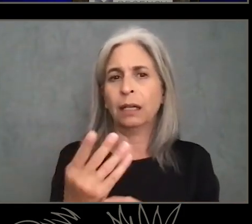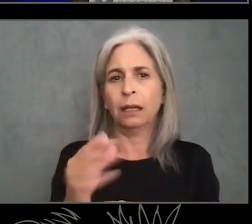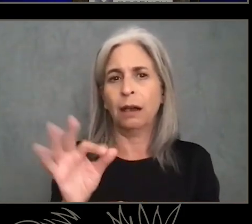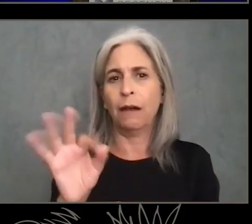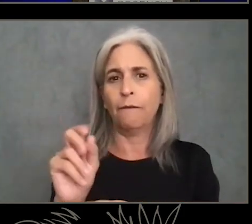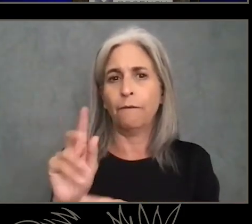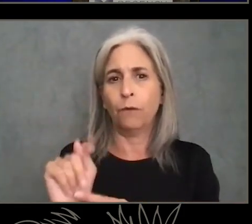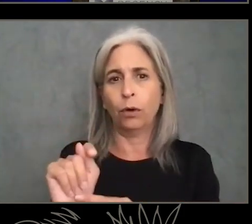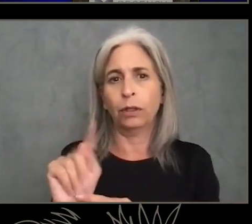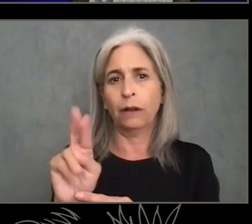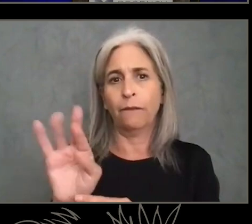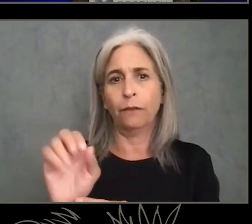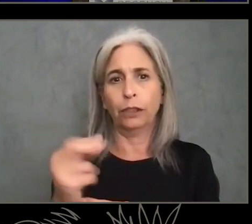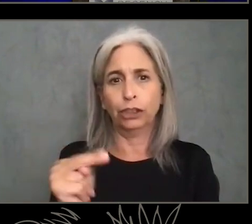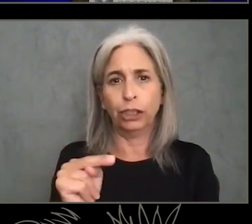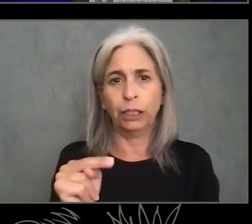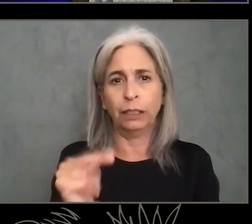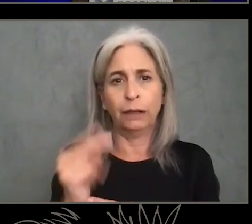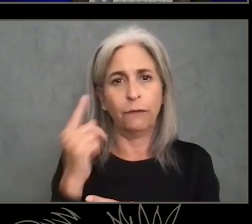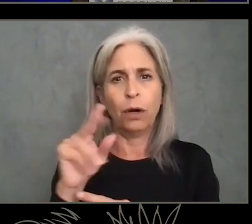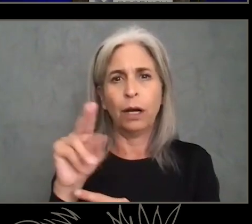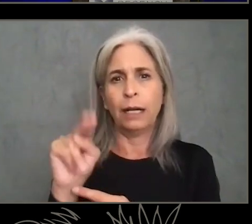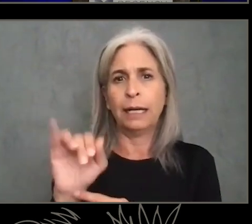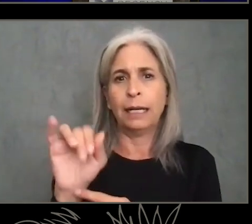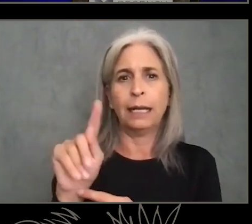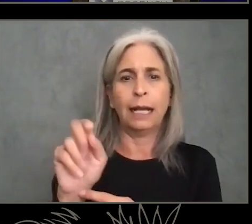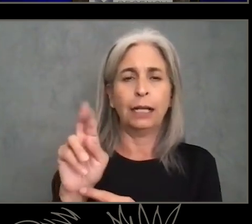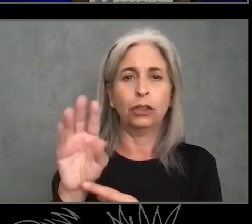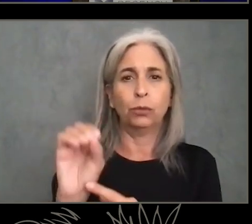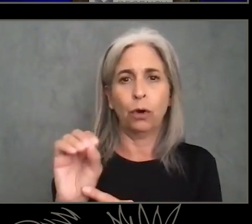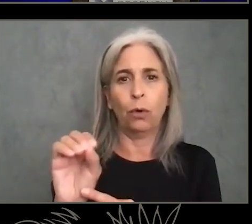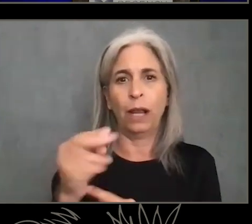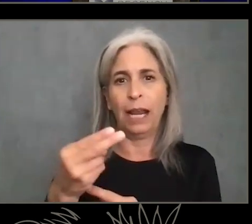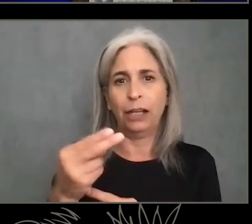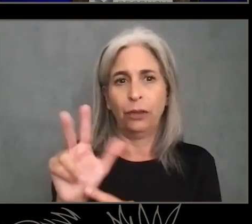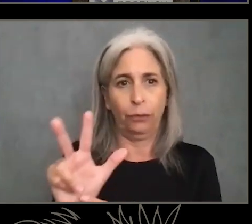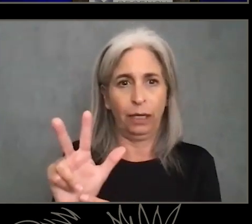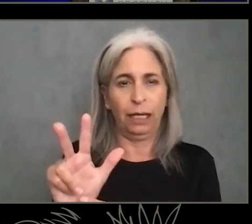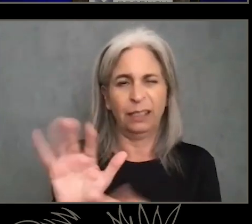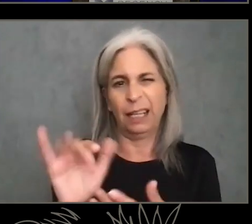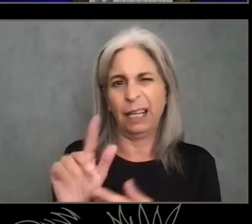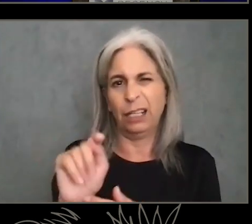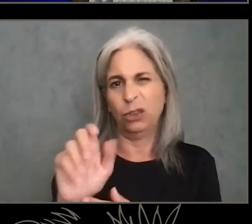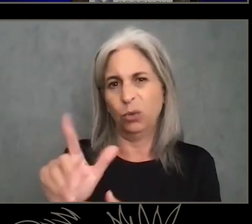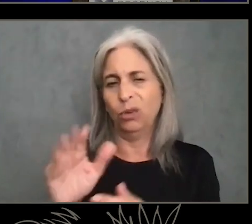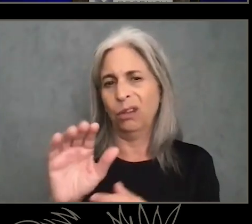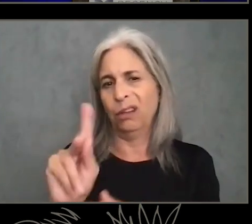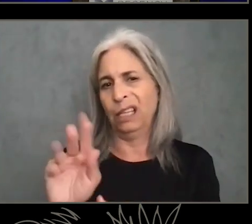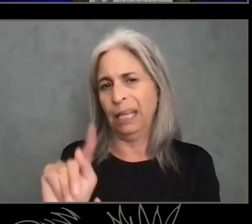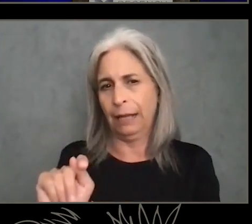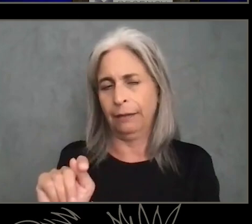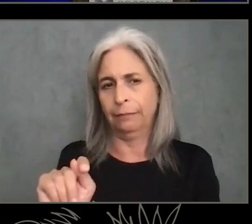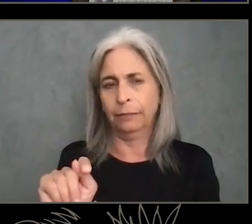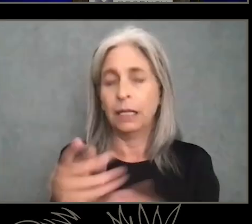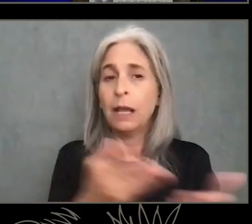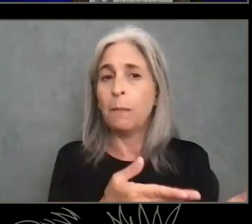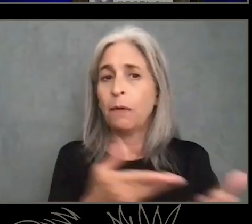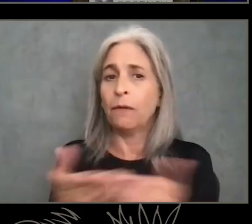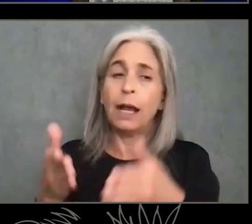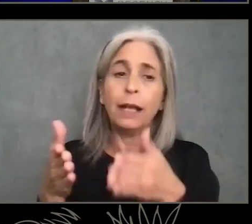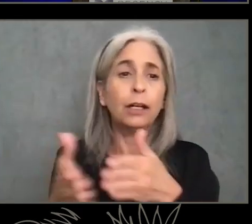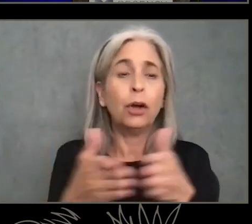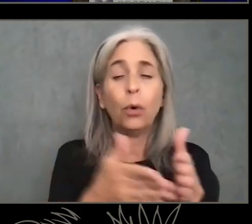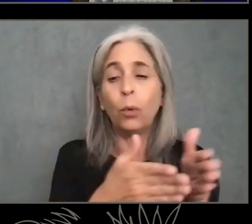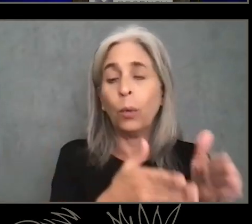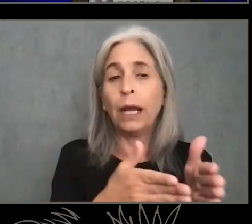of Nitro and H3, which Nitro is like a server engine toolkit that's used there. And it provided a way